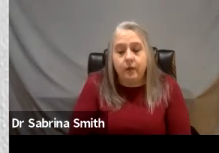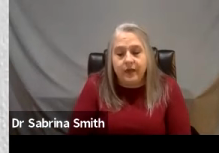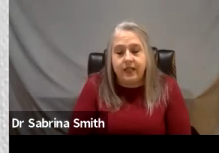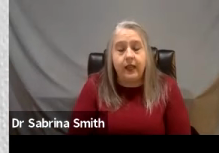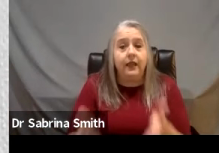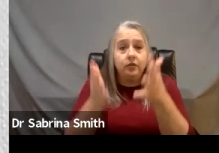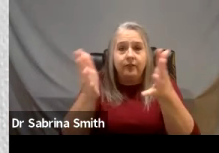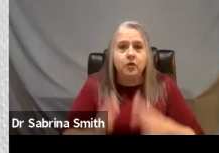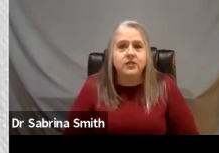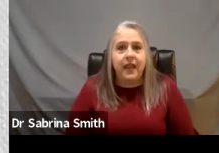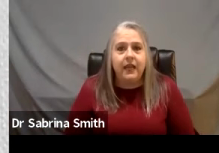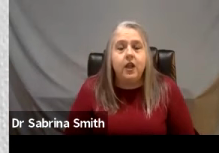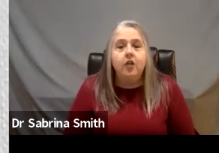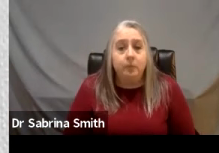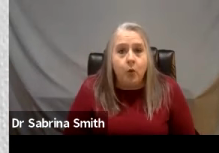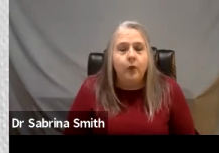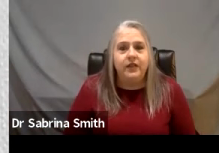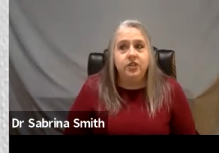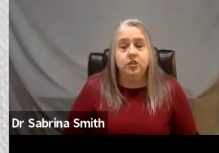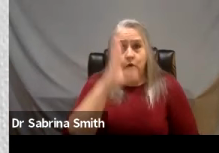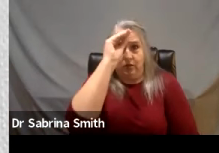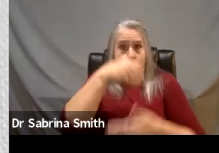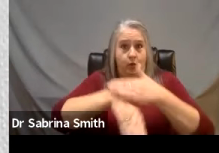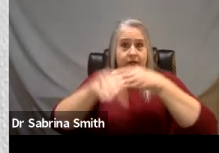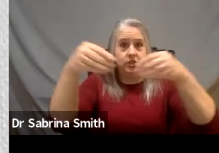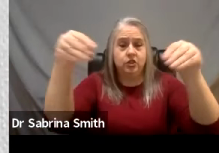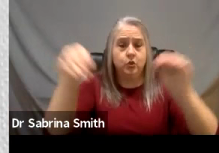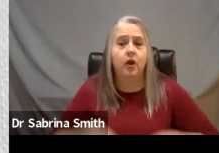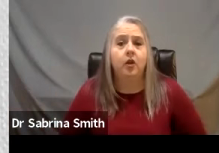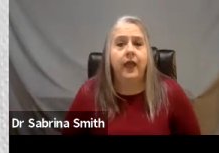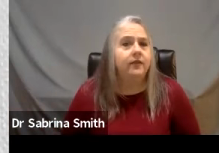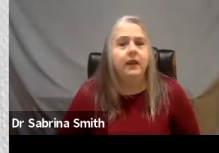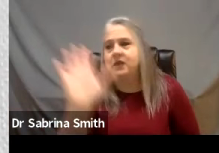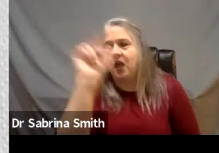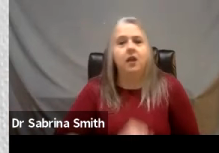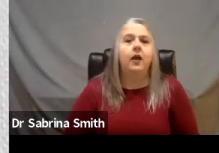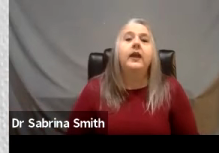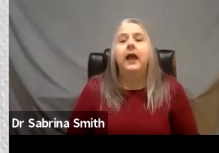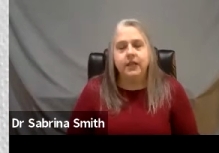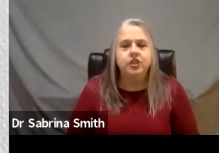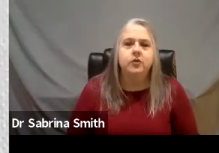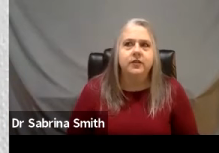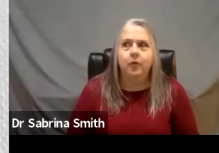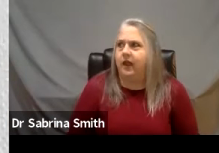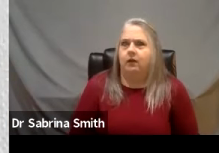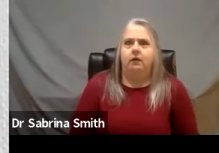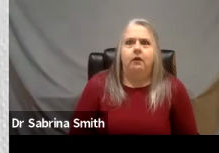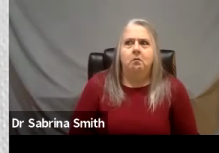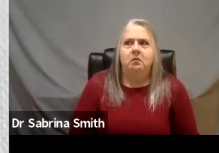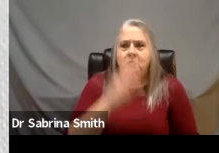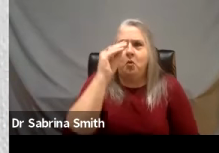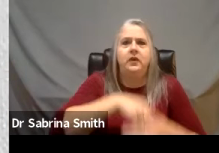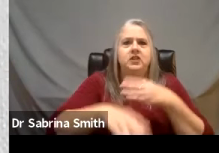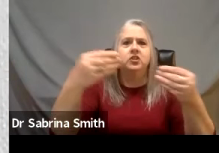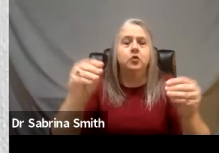So then we take, if we're saying the boy went into the store, okay? And then okay, I need you to do it a different way.